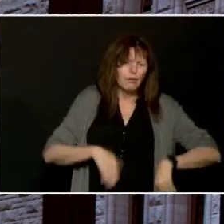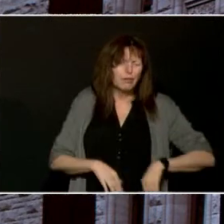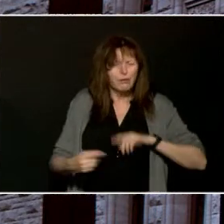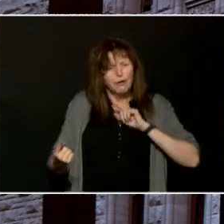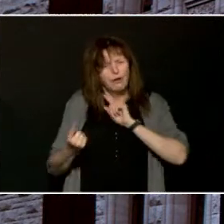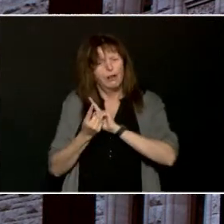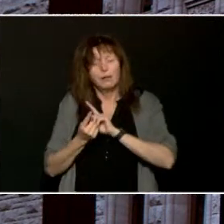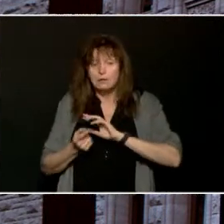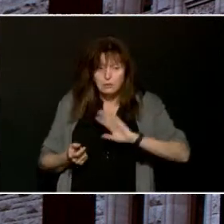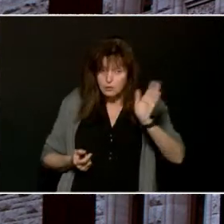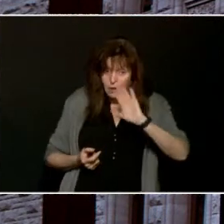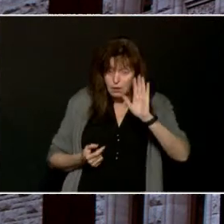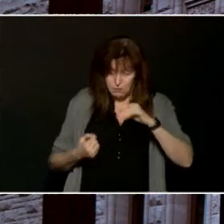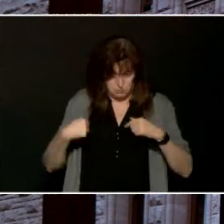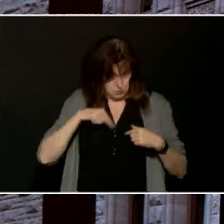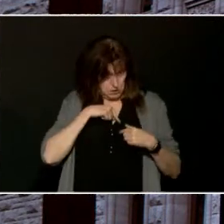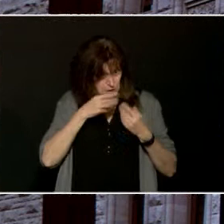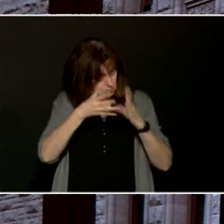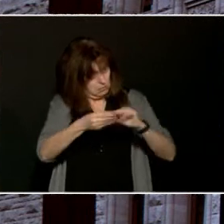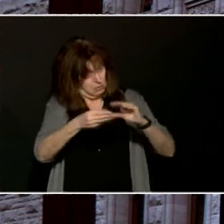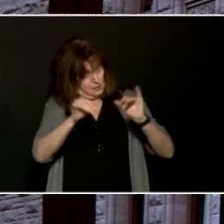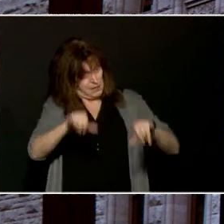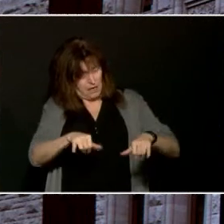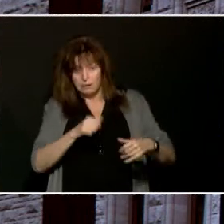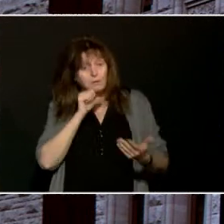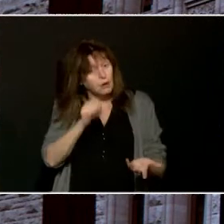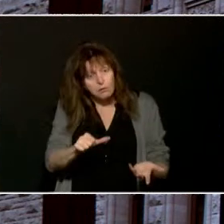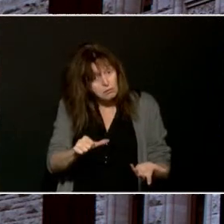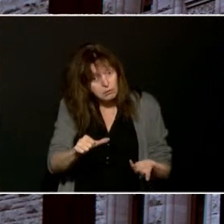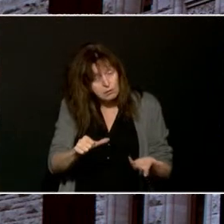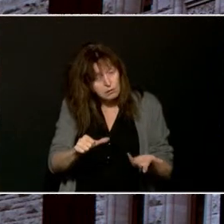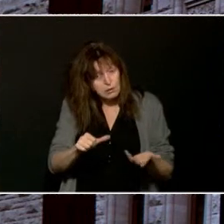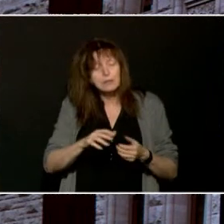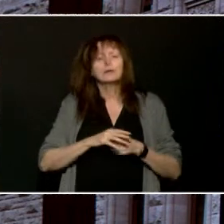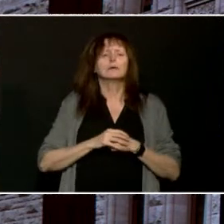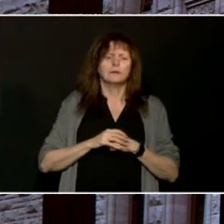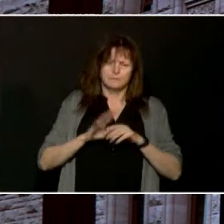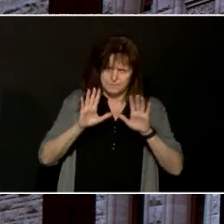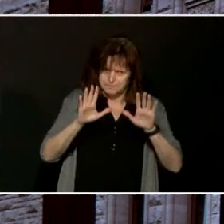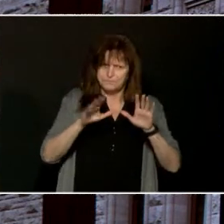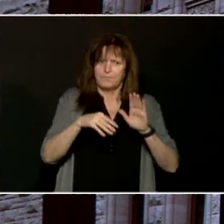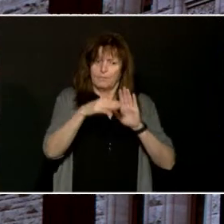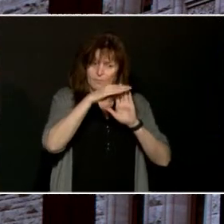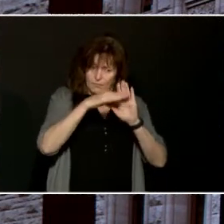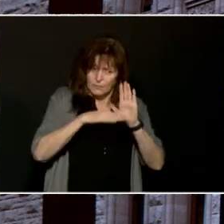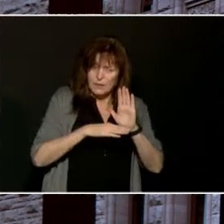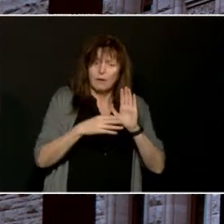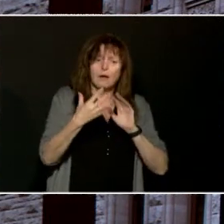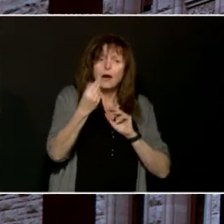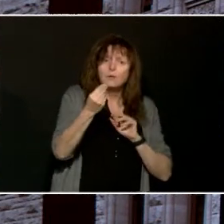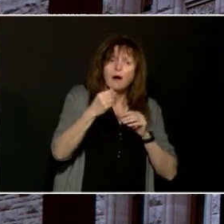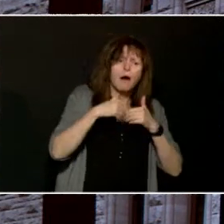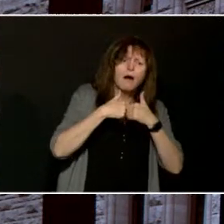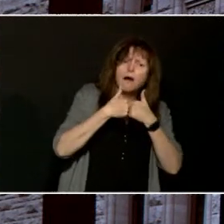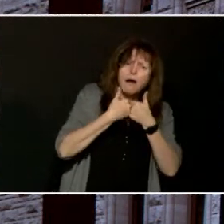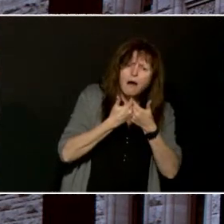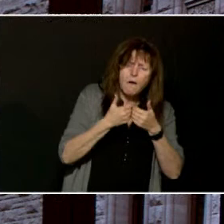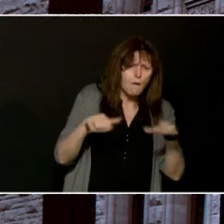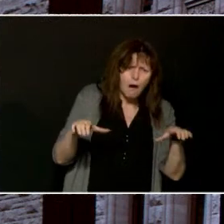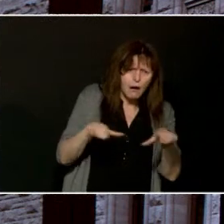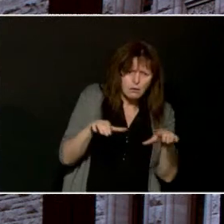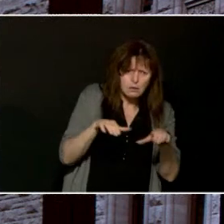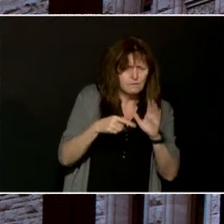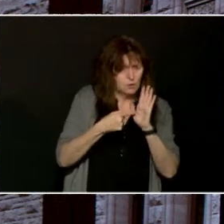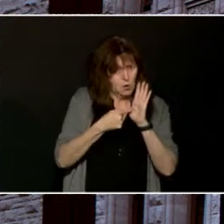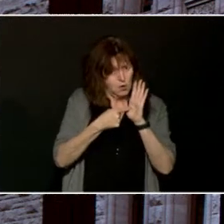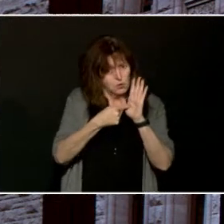So this very much gives you the marks and caution you need to do while undertaking those more outdoor activities.